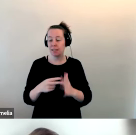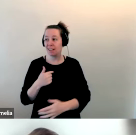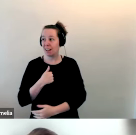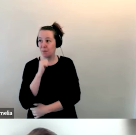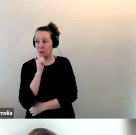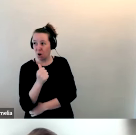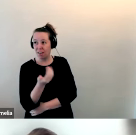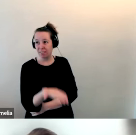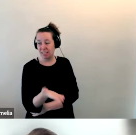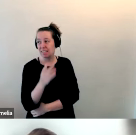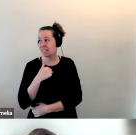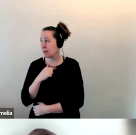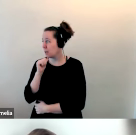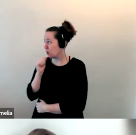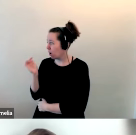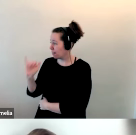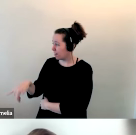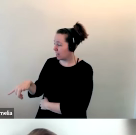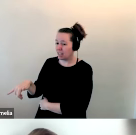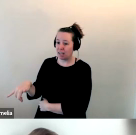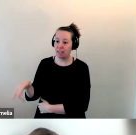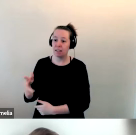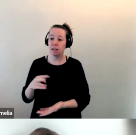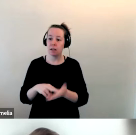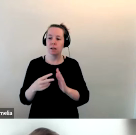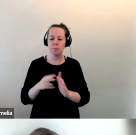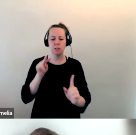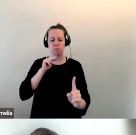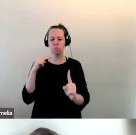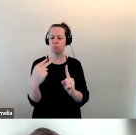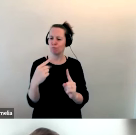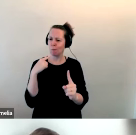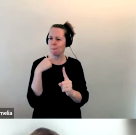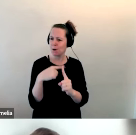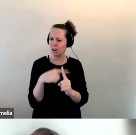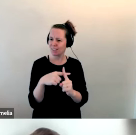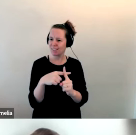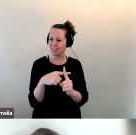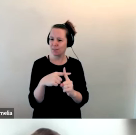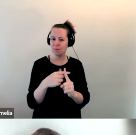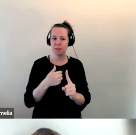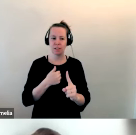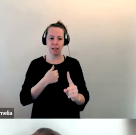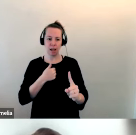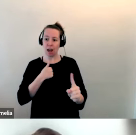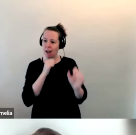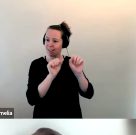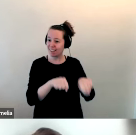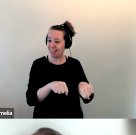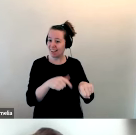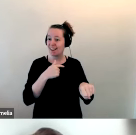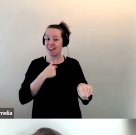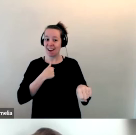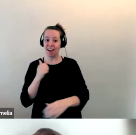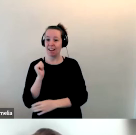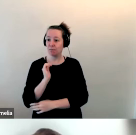not somebody that likes to be in big groups. It gives you really positive language in the questions, and it shows you how, rather than being either